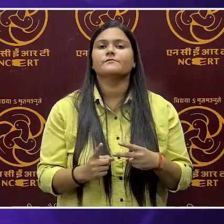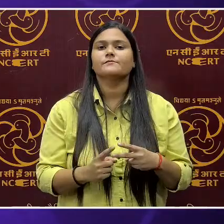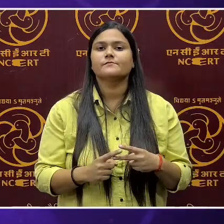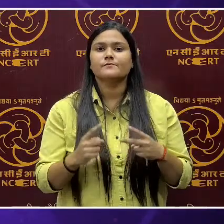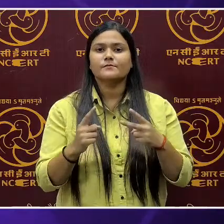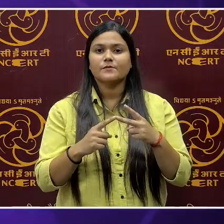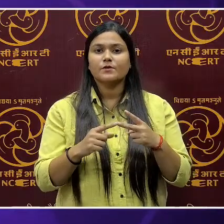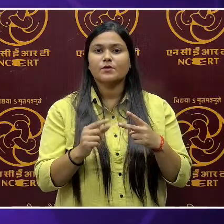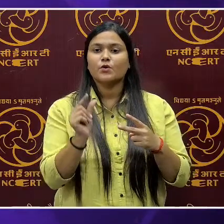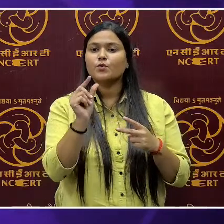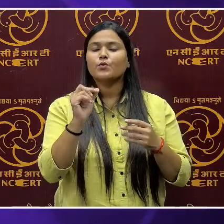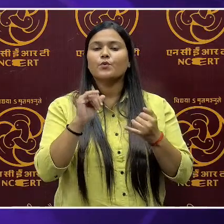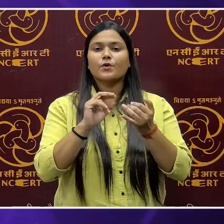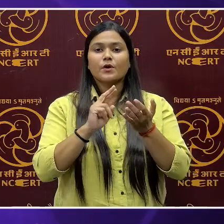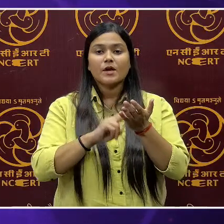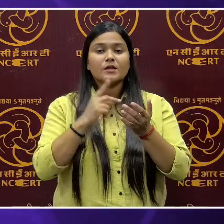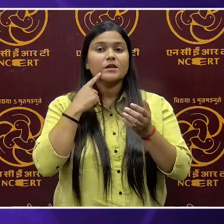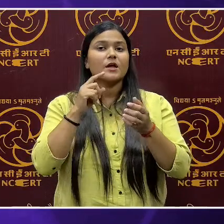unique,